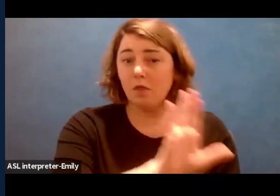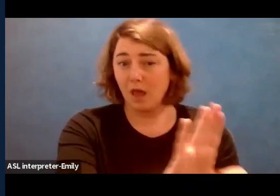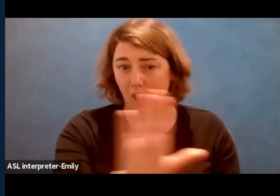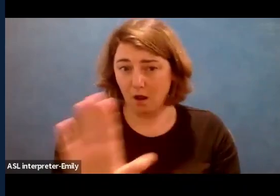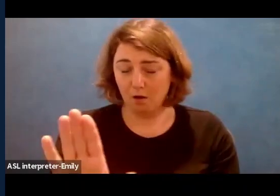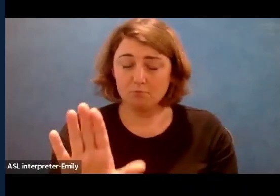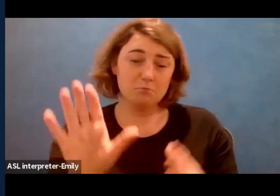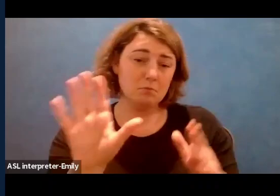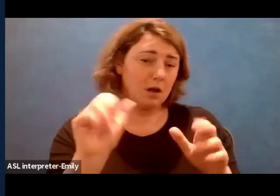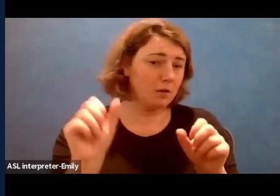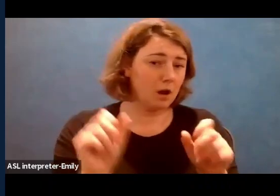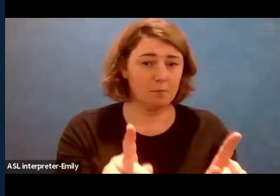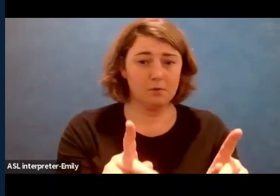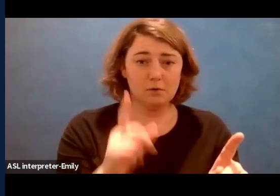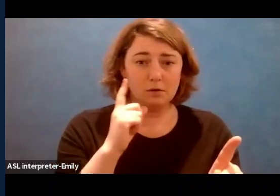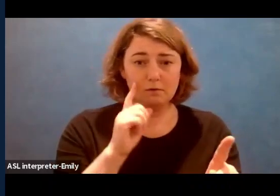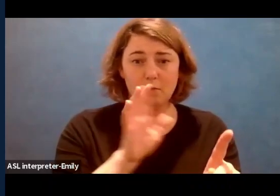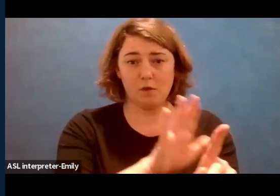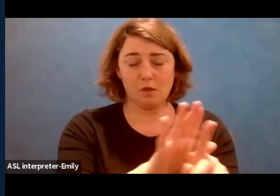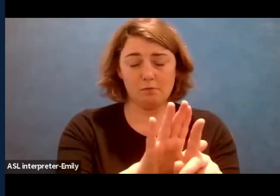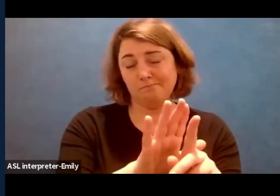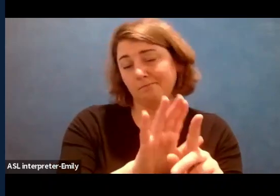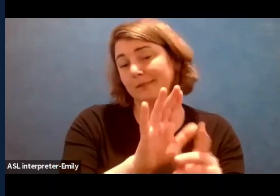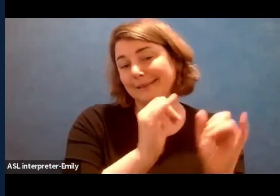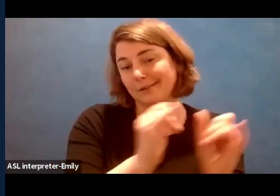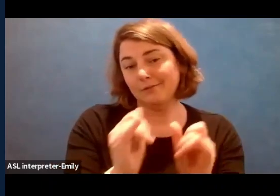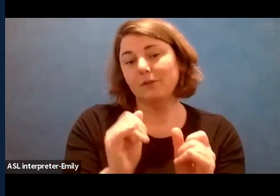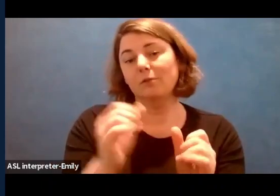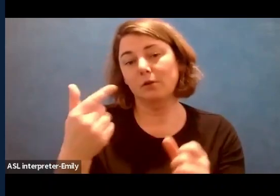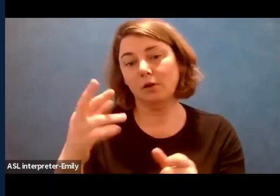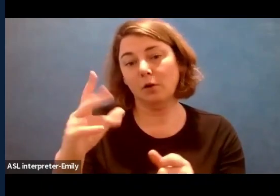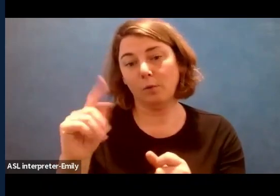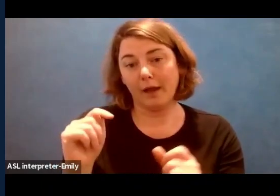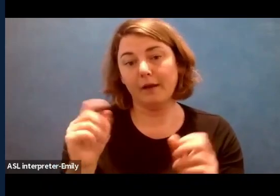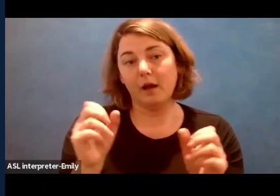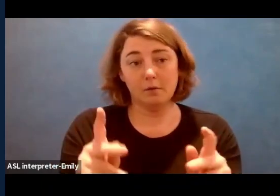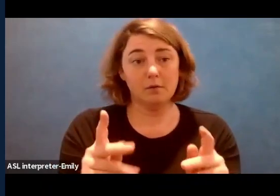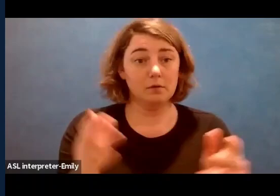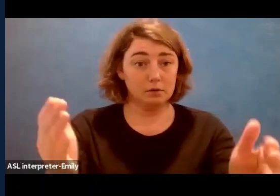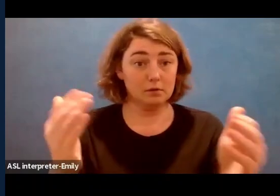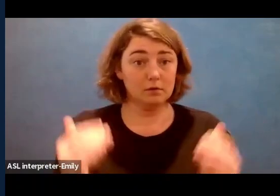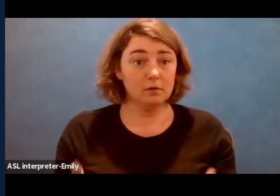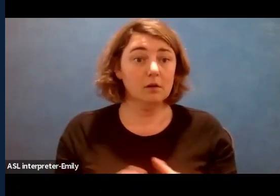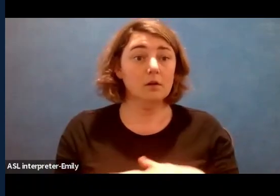opportunities if there might not be another way to fund something. Okay, next slide.